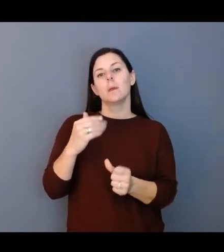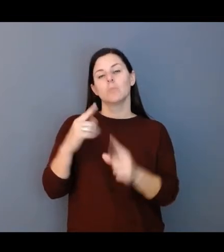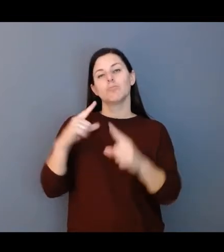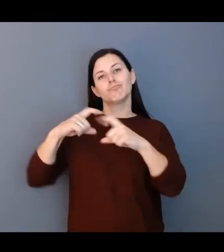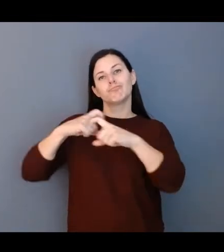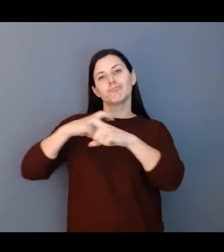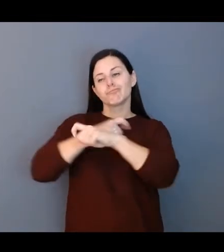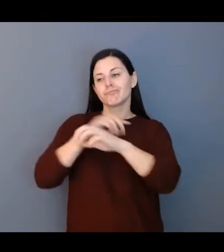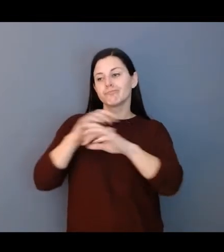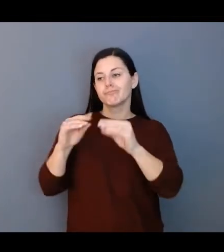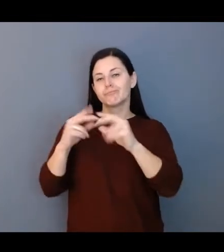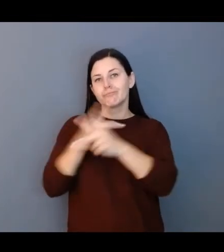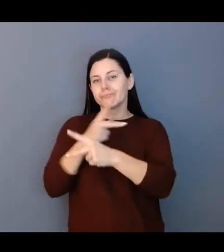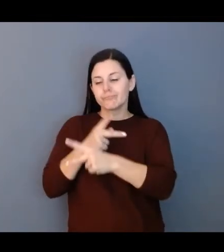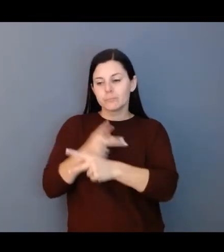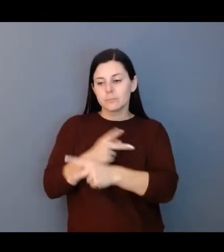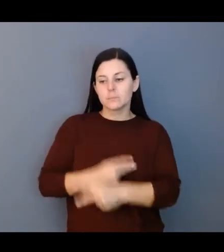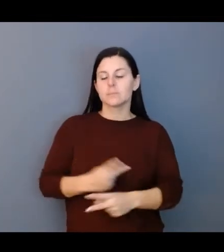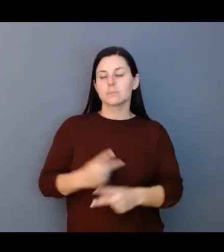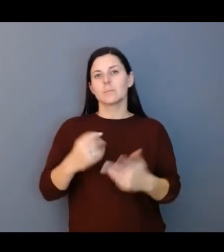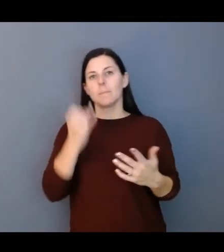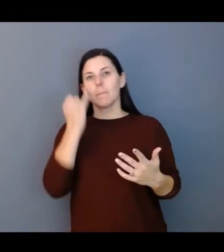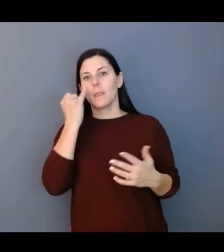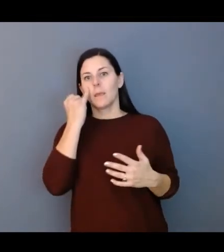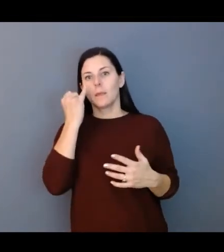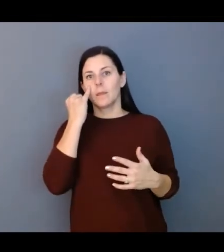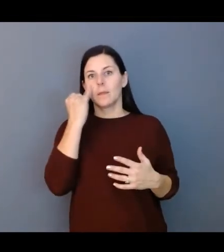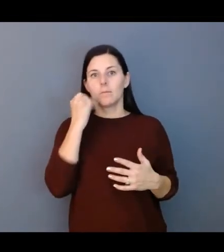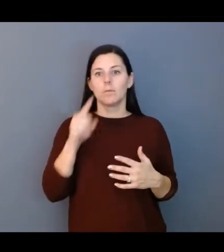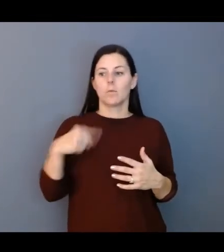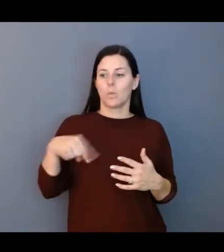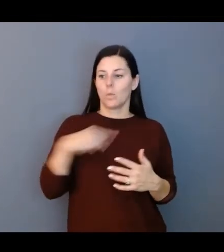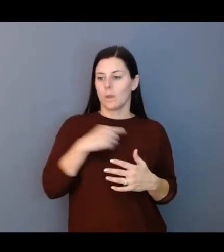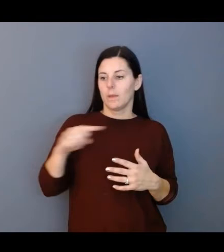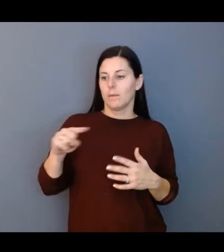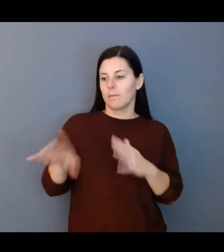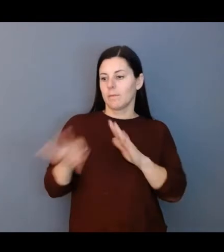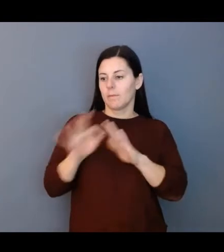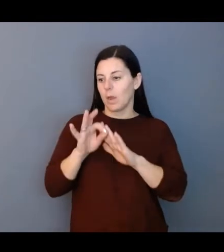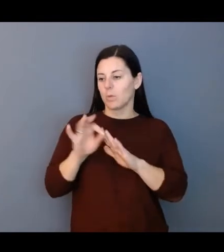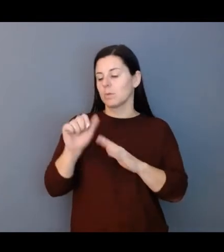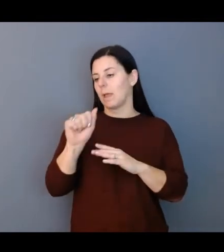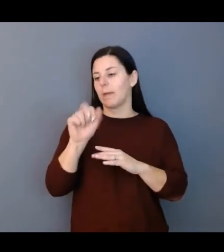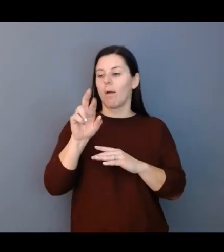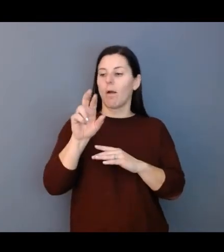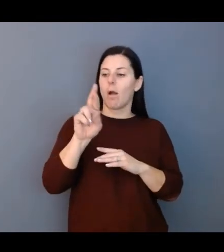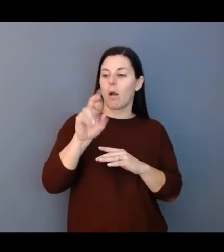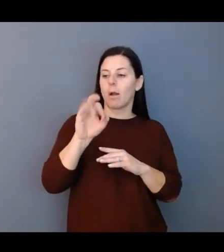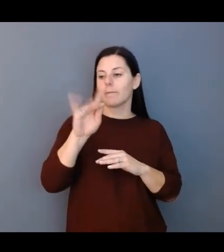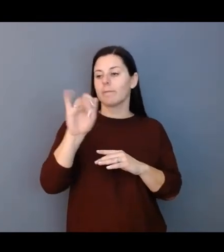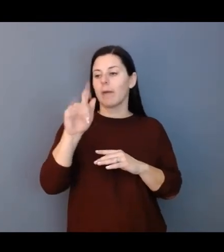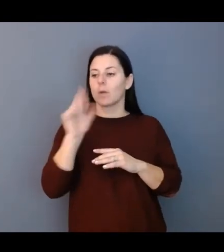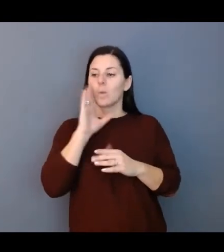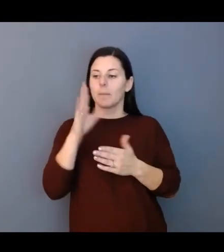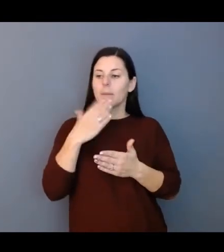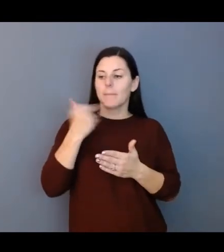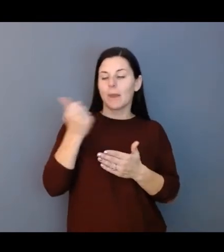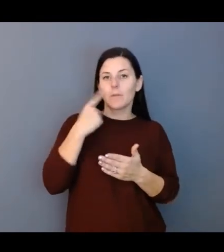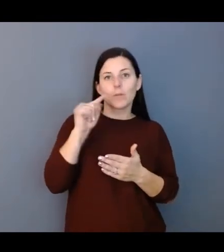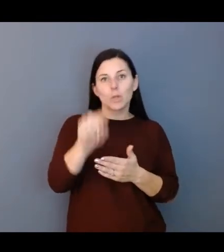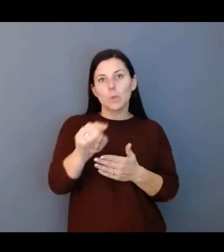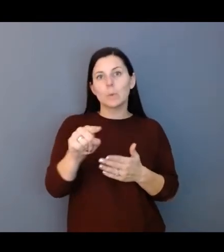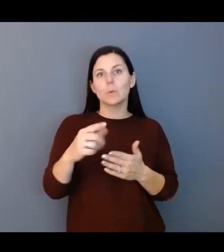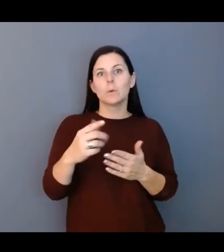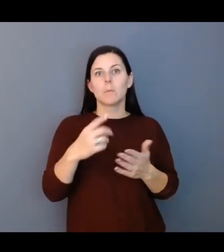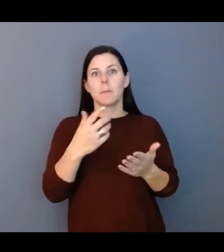out the compilation for you, so that in case if compiled artifacts is going to perform better in terms of the